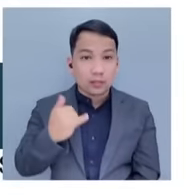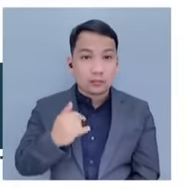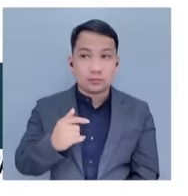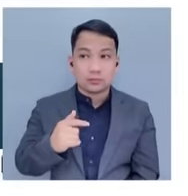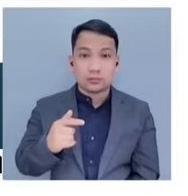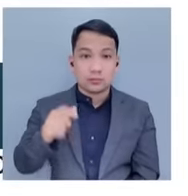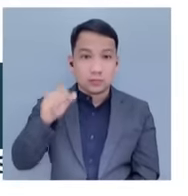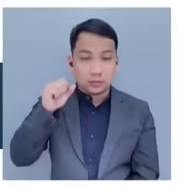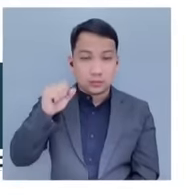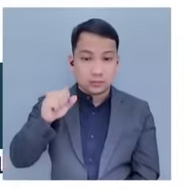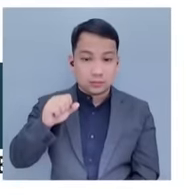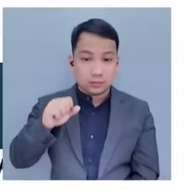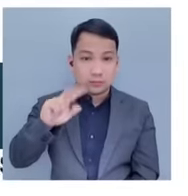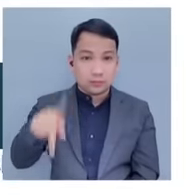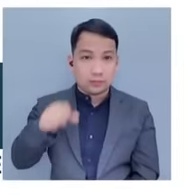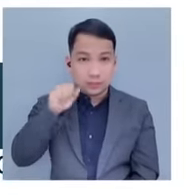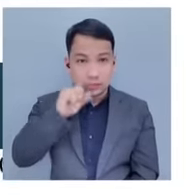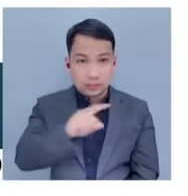president. But,